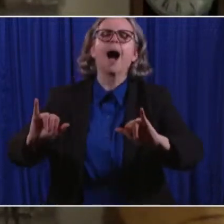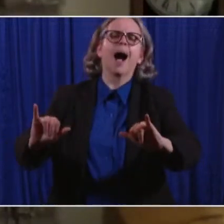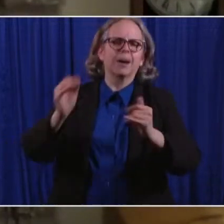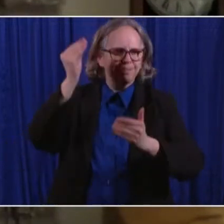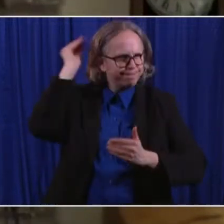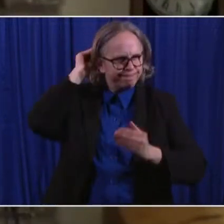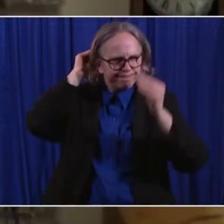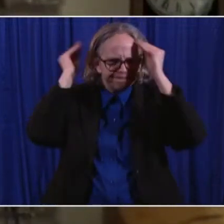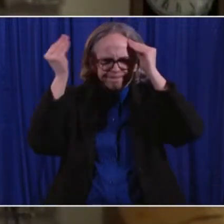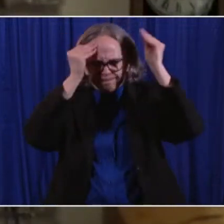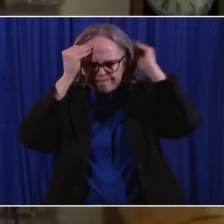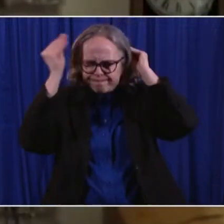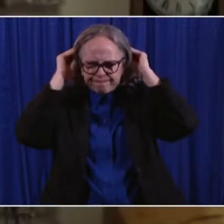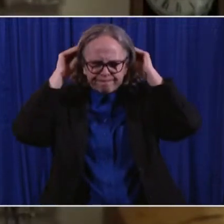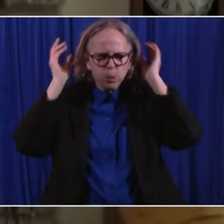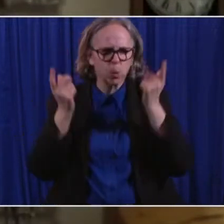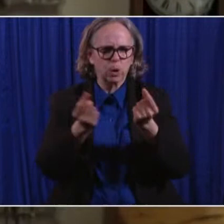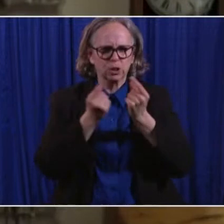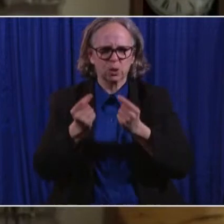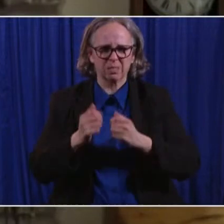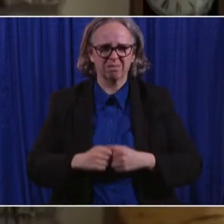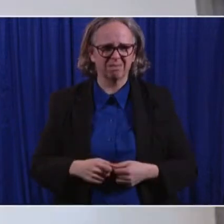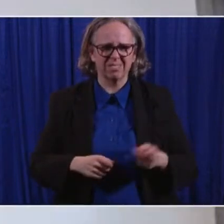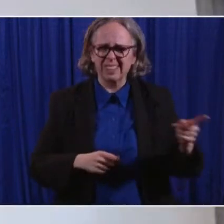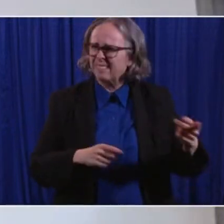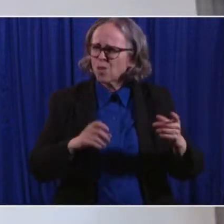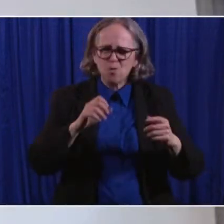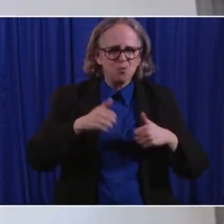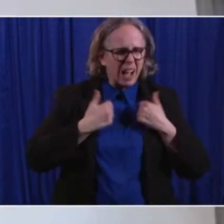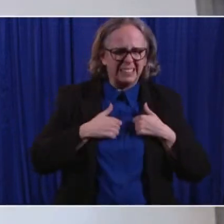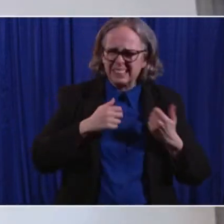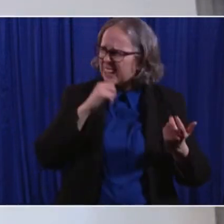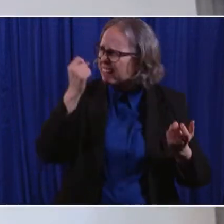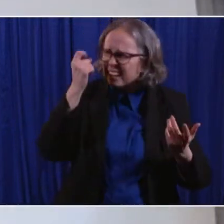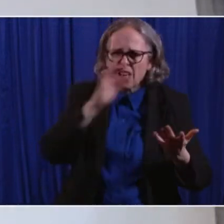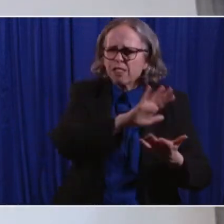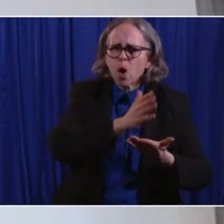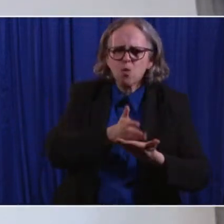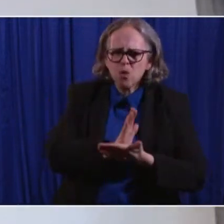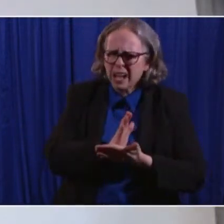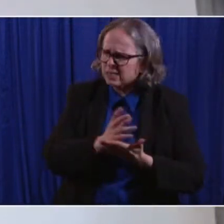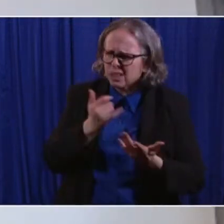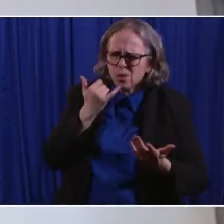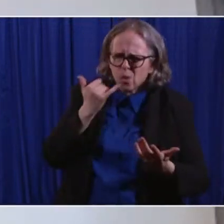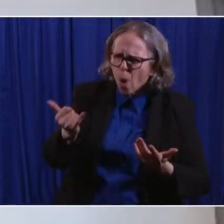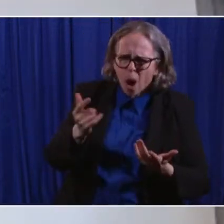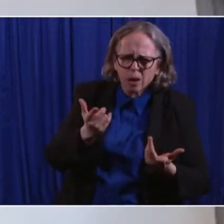call, Director? It's going to be the Long-Term Care Ombudsman at